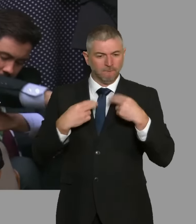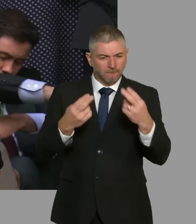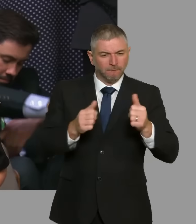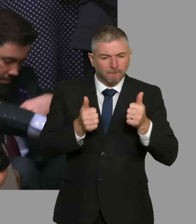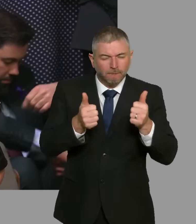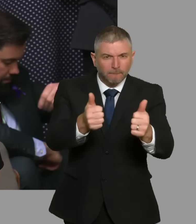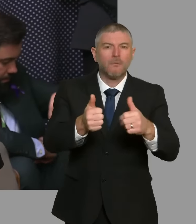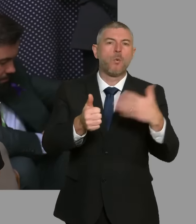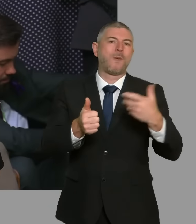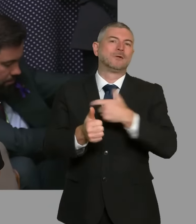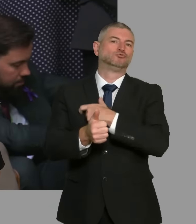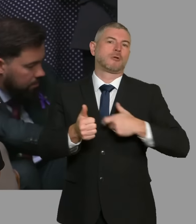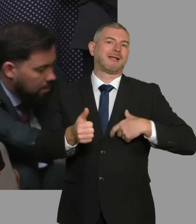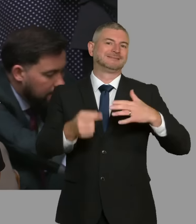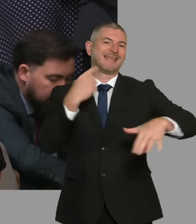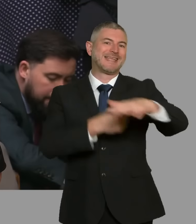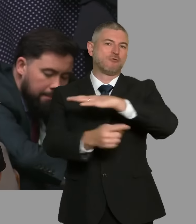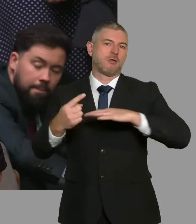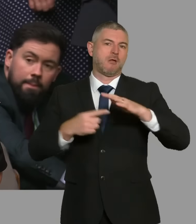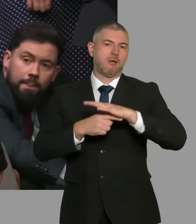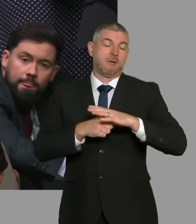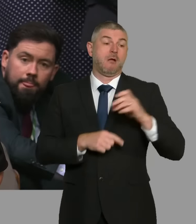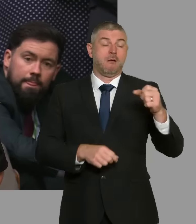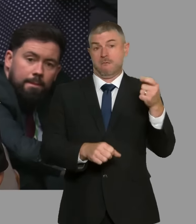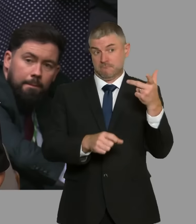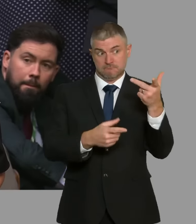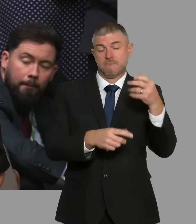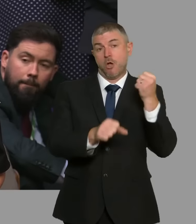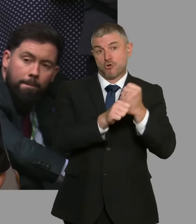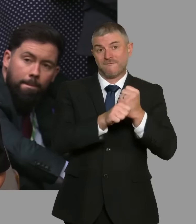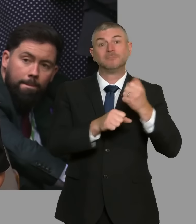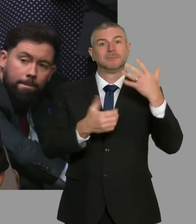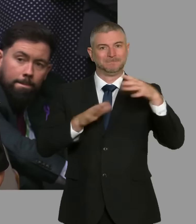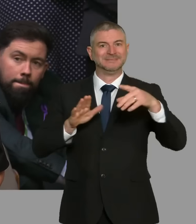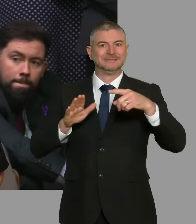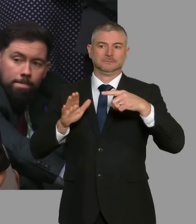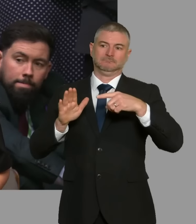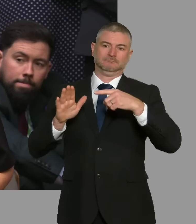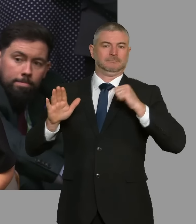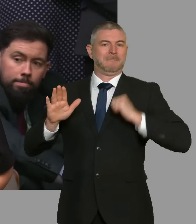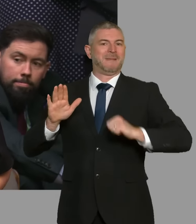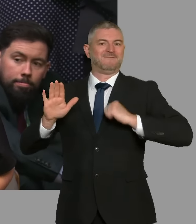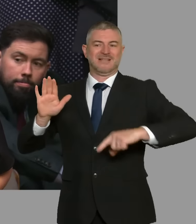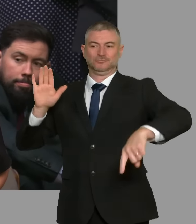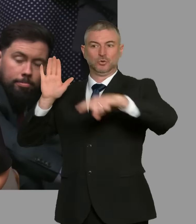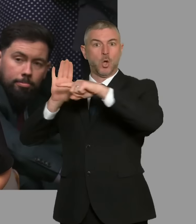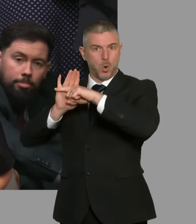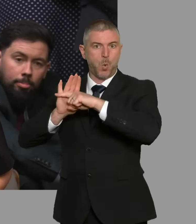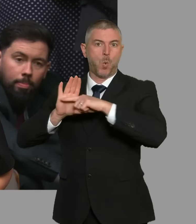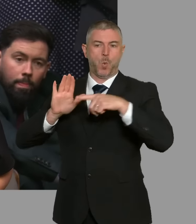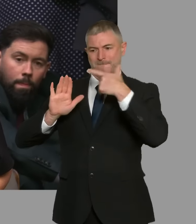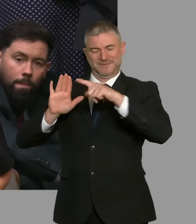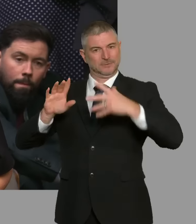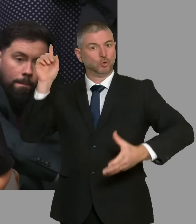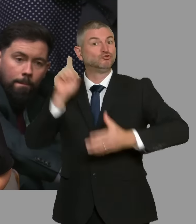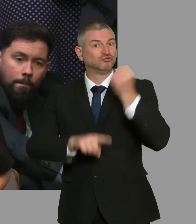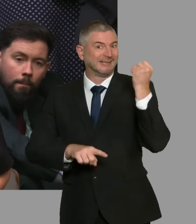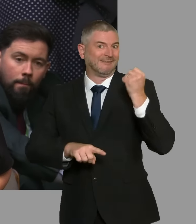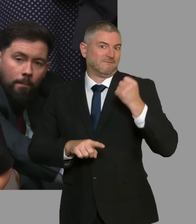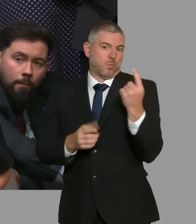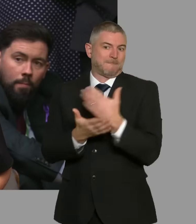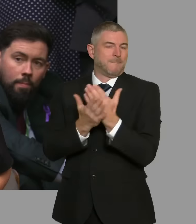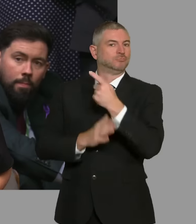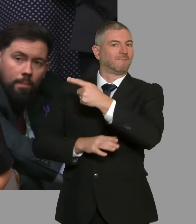on its manifesto pledge for the MPS scheme last year, so will the Prime Minister also ensure that fairness and justice is delivered